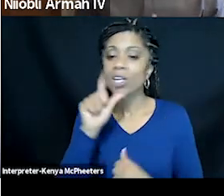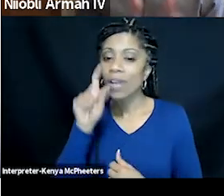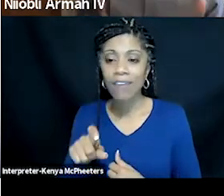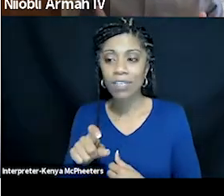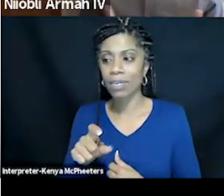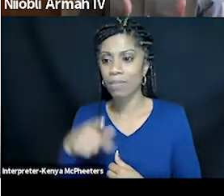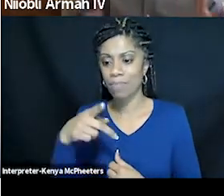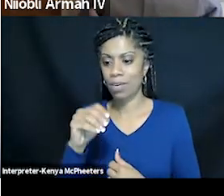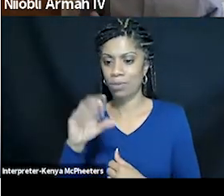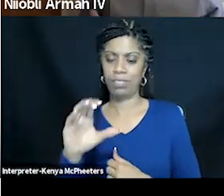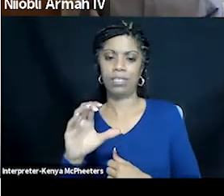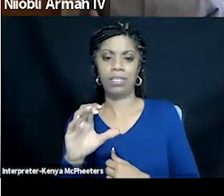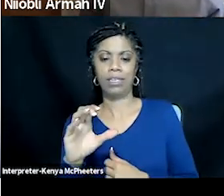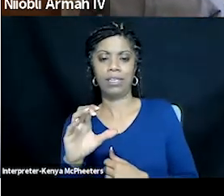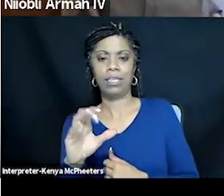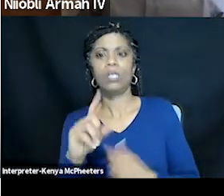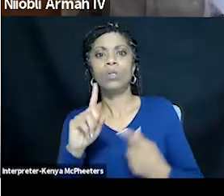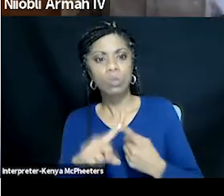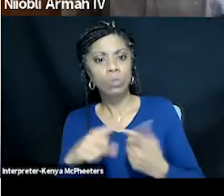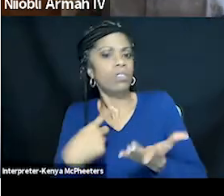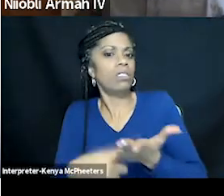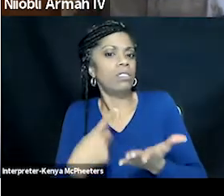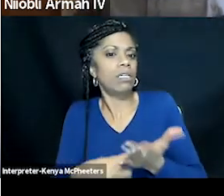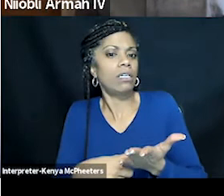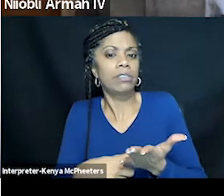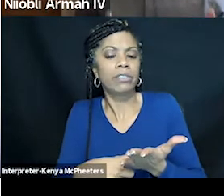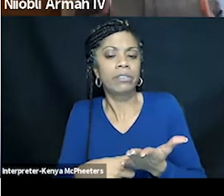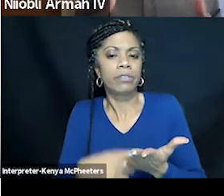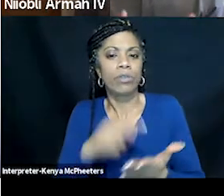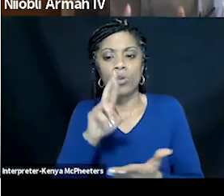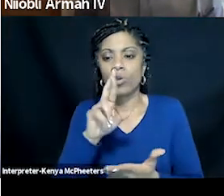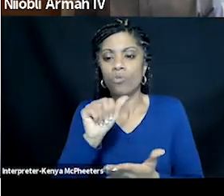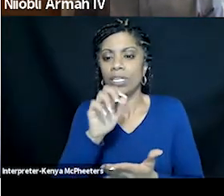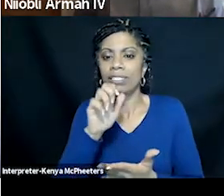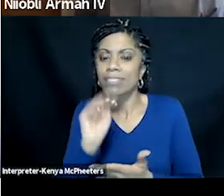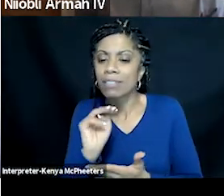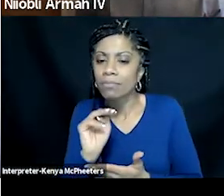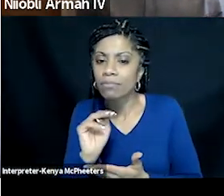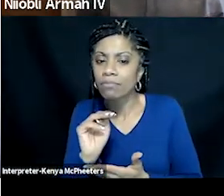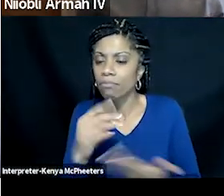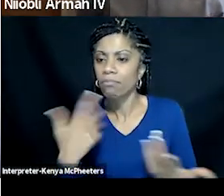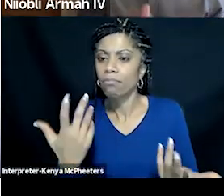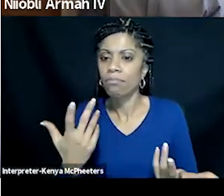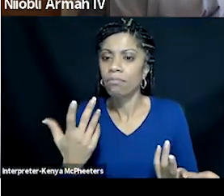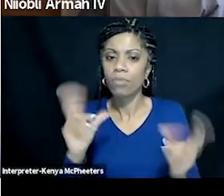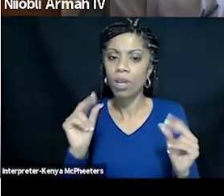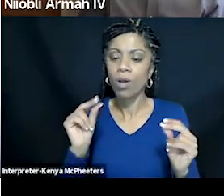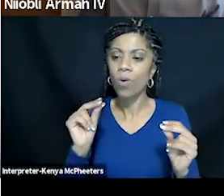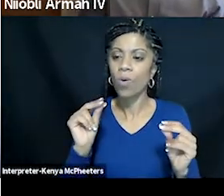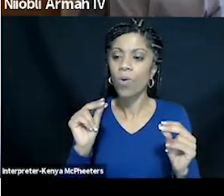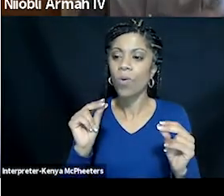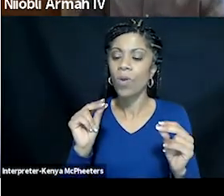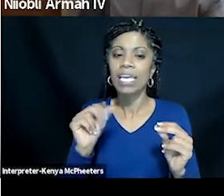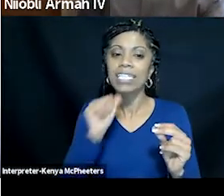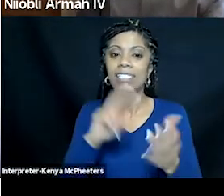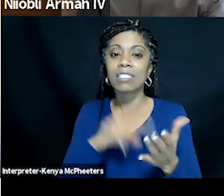And so we have to give space and agency for people of color, Black, Latino, to have a seat at the table, but it doesn't mean that that's a get out of jail free